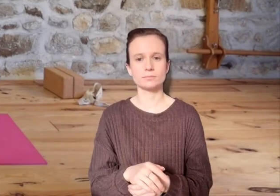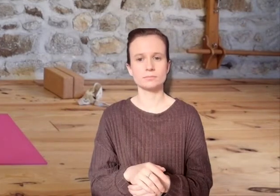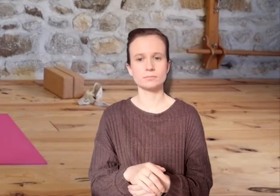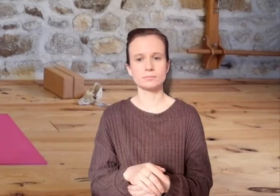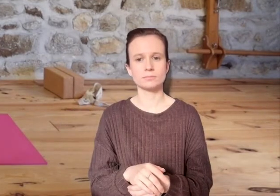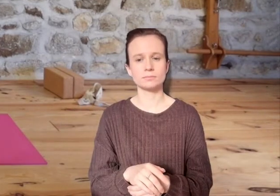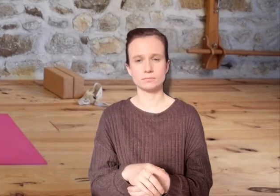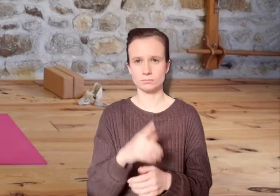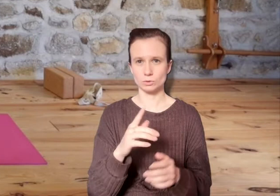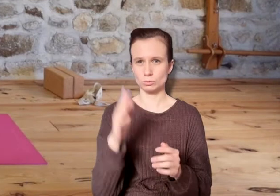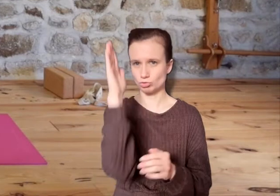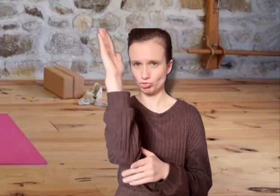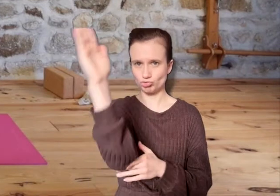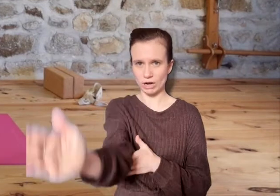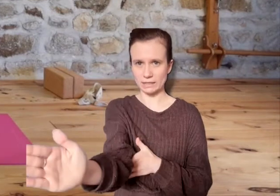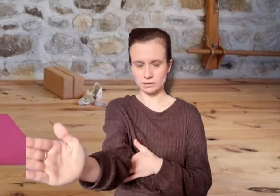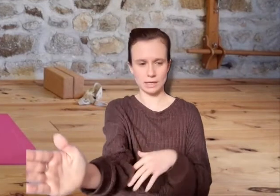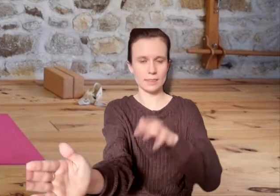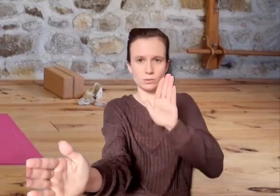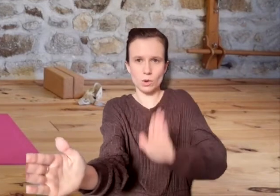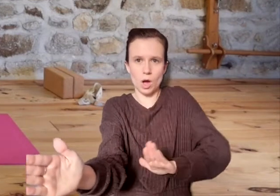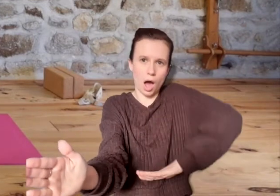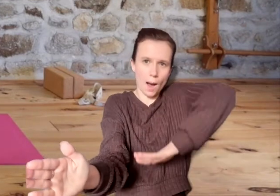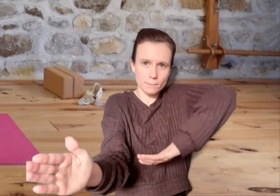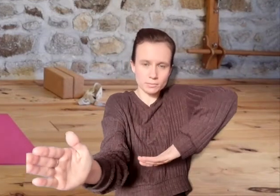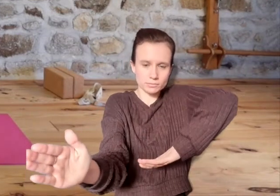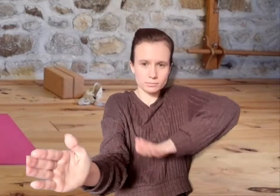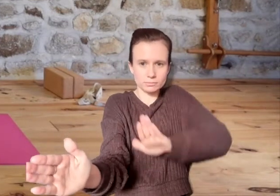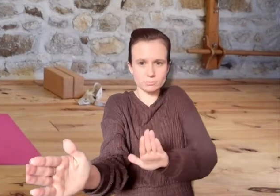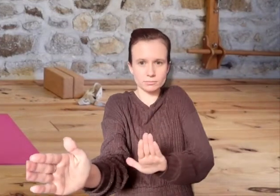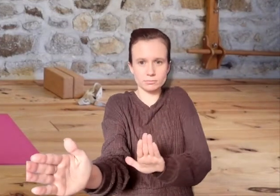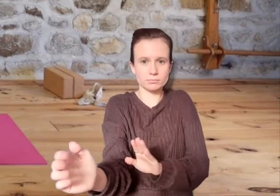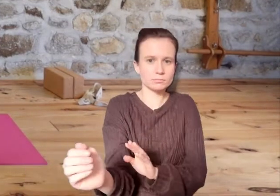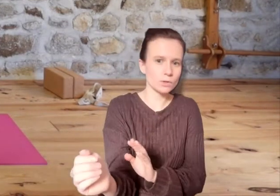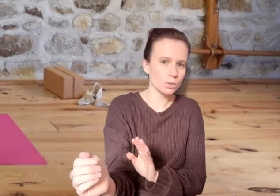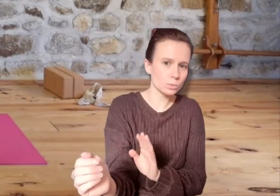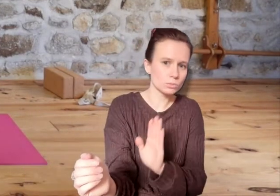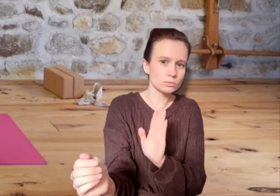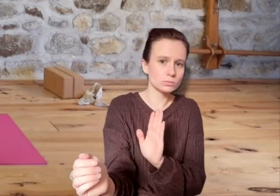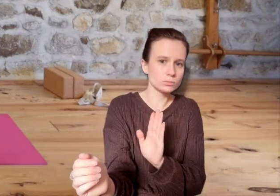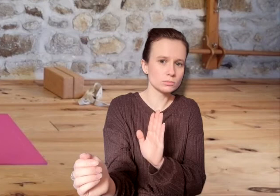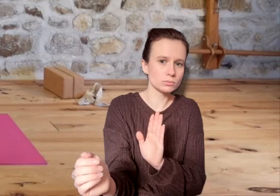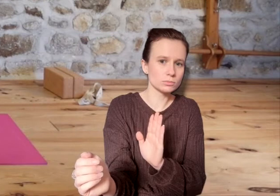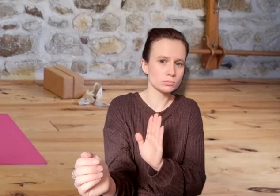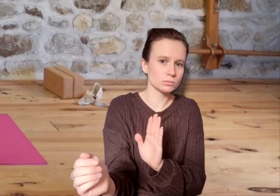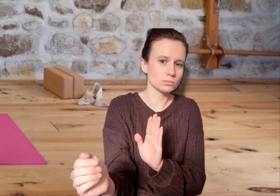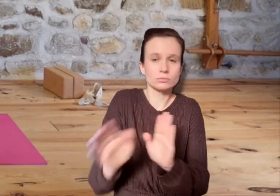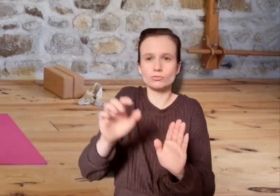is straight up and down, perpendicular to the floor. Left leg is straight out in front